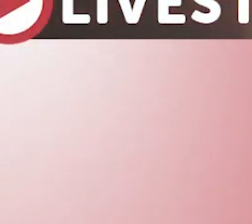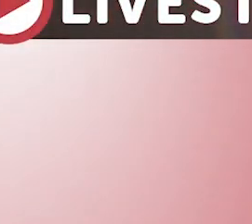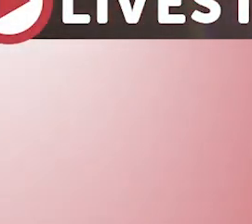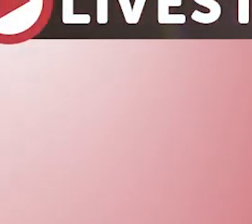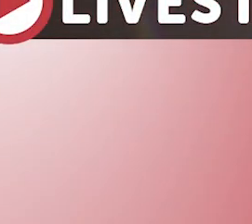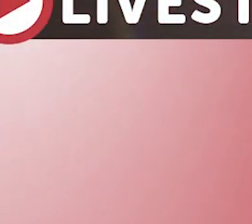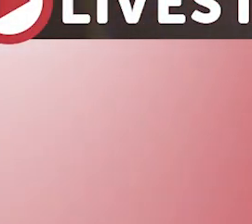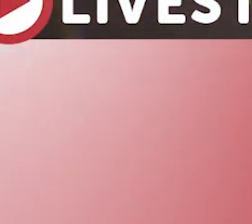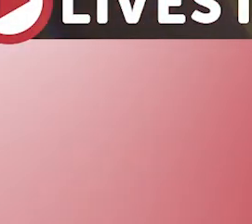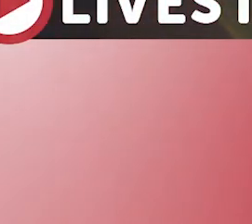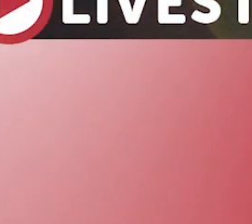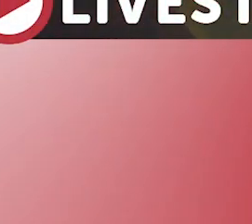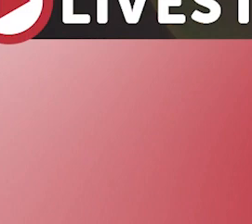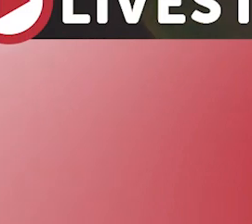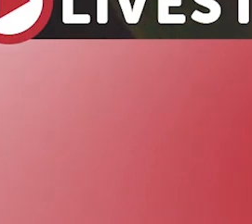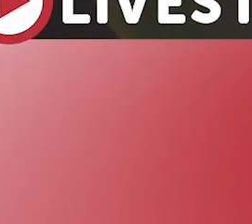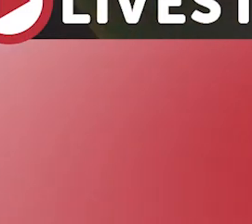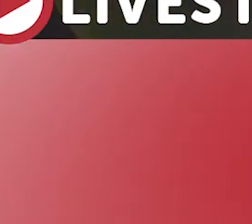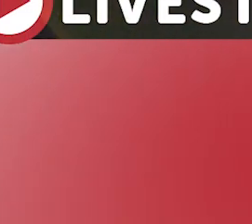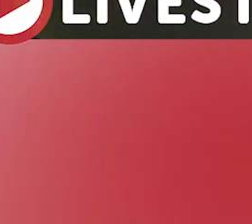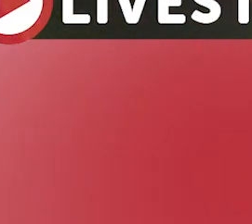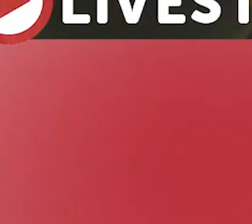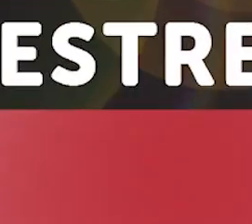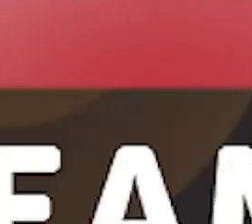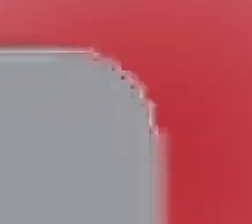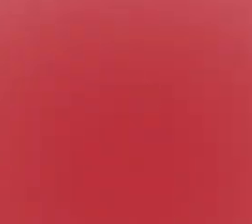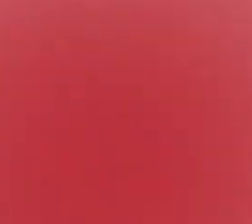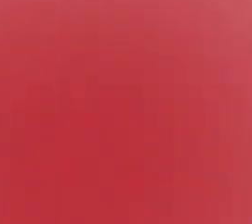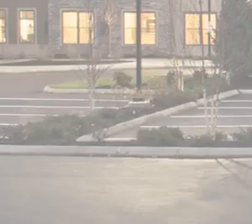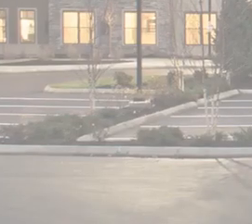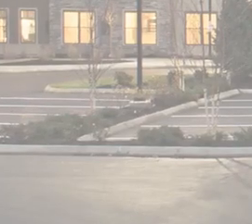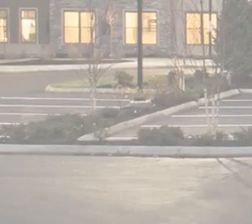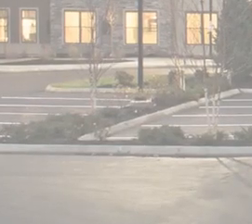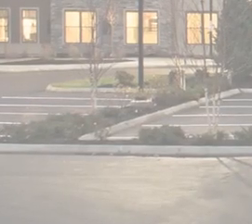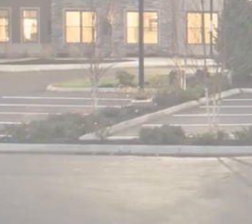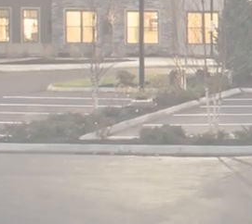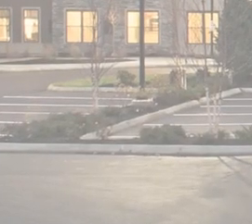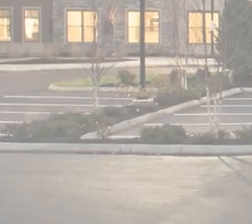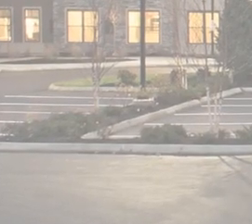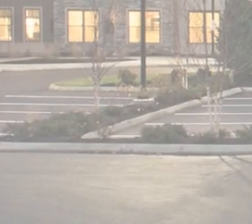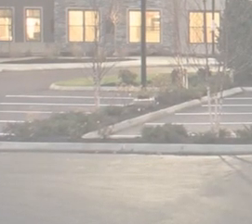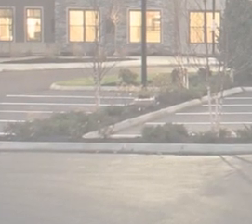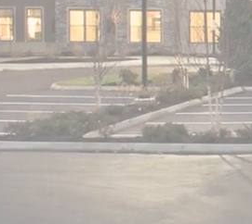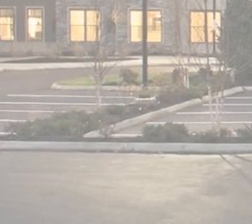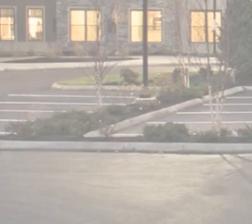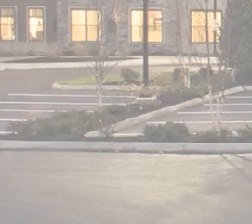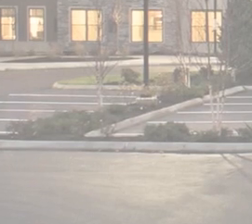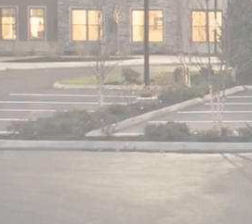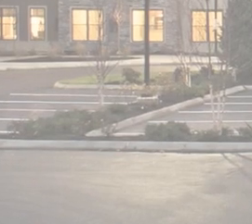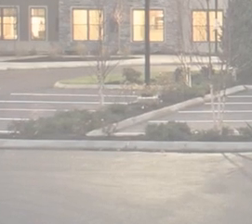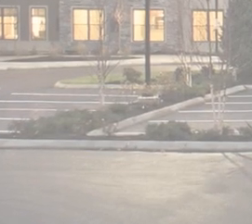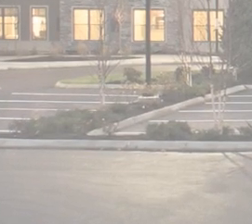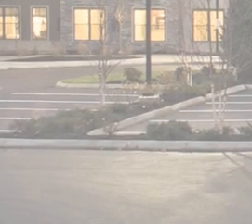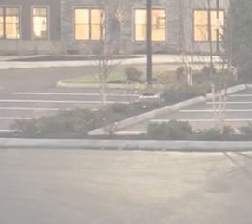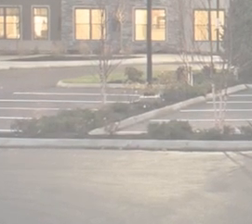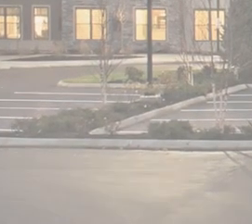Welcome to Maine Voices live stream. Before we begin, some messages from our sponsors. Stroudwater Lodge is an independent and assisted